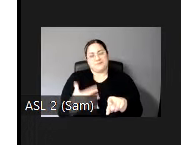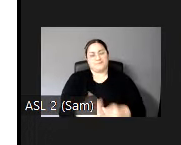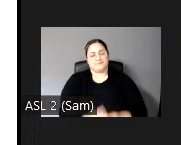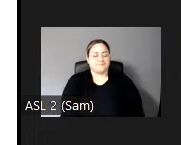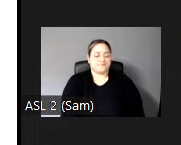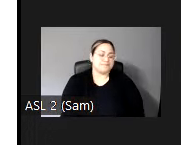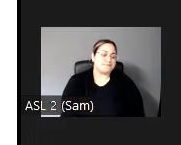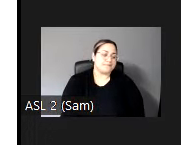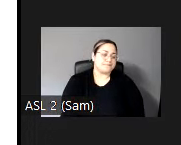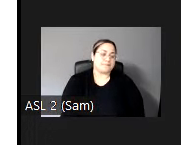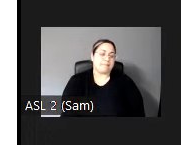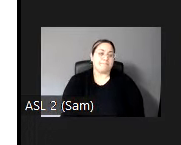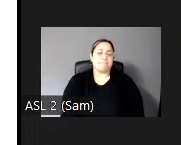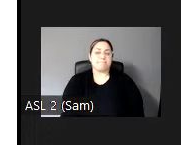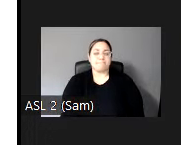increase.